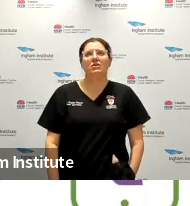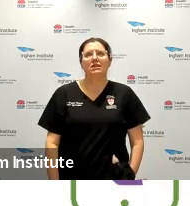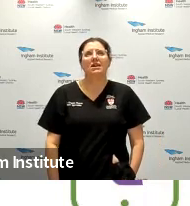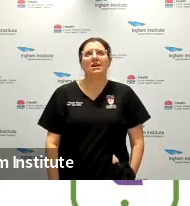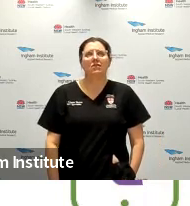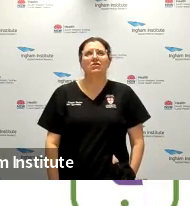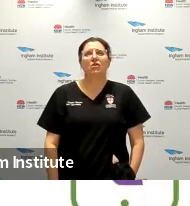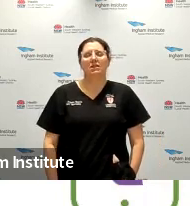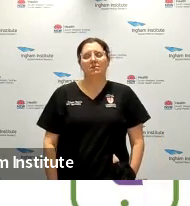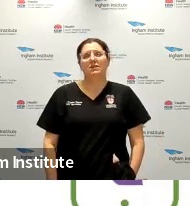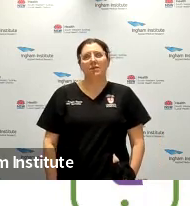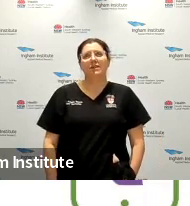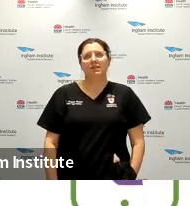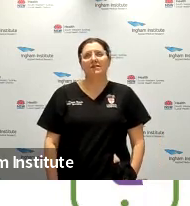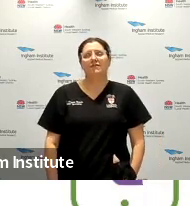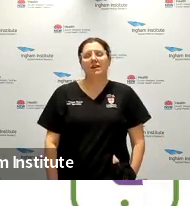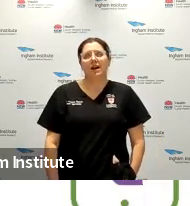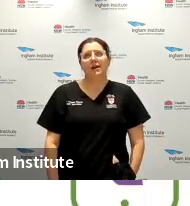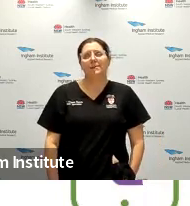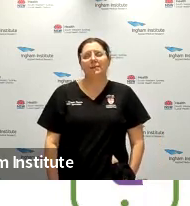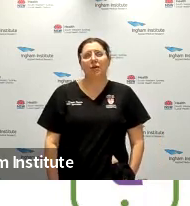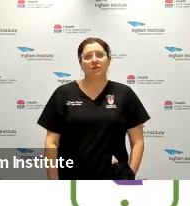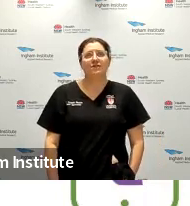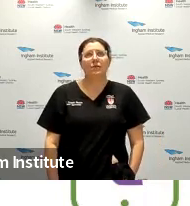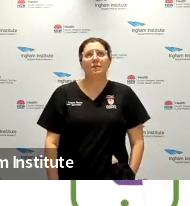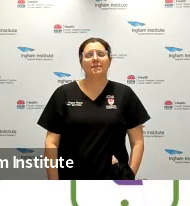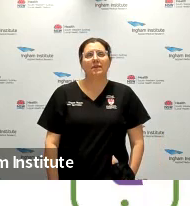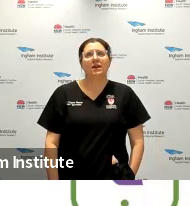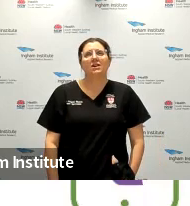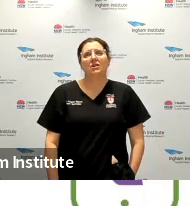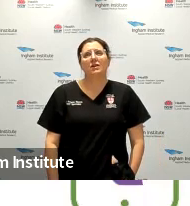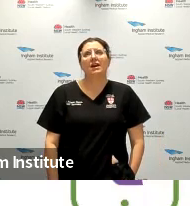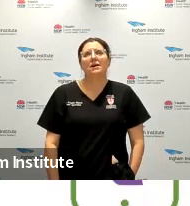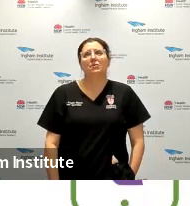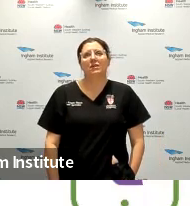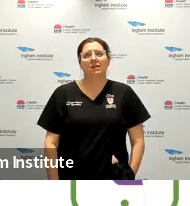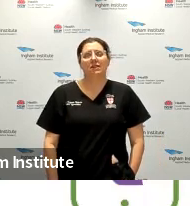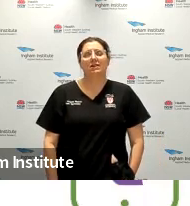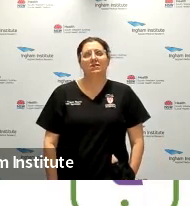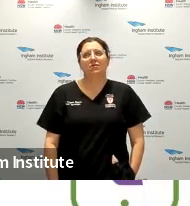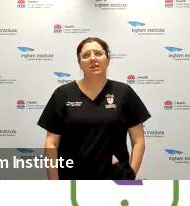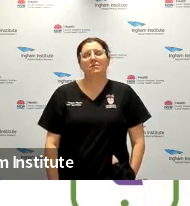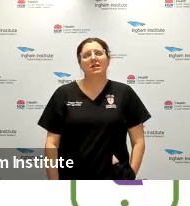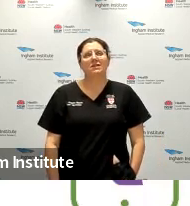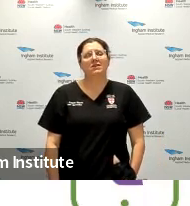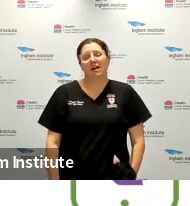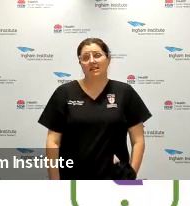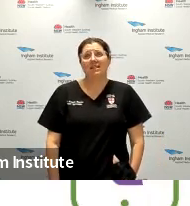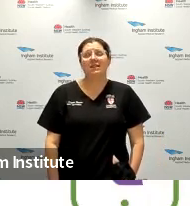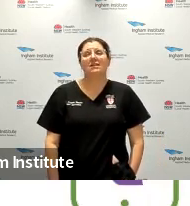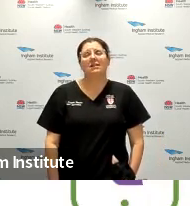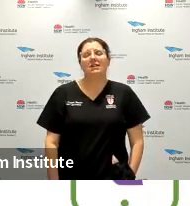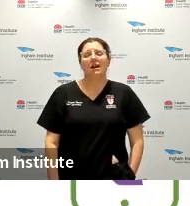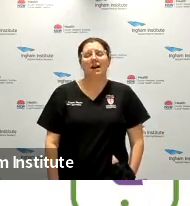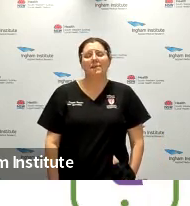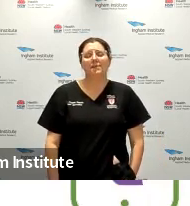missed opportunities that result in missed preventative options for women. So we came up with the SCREEN because